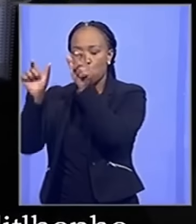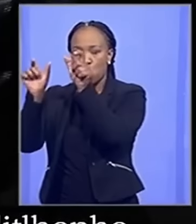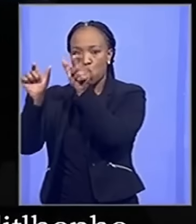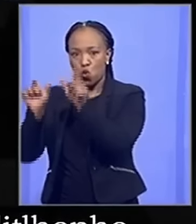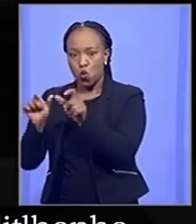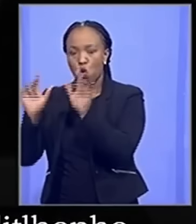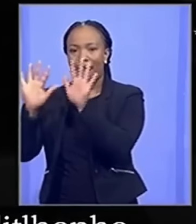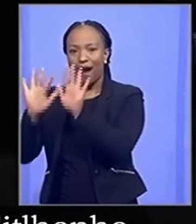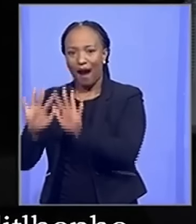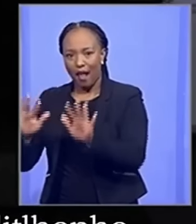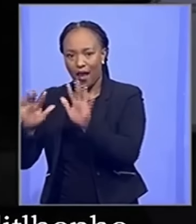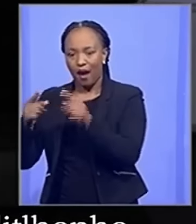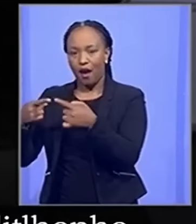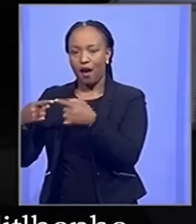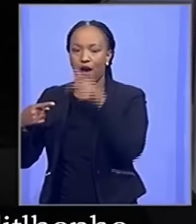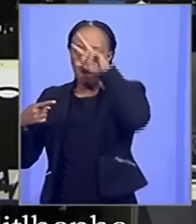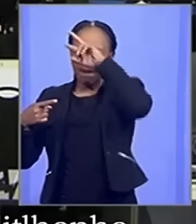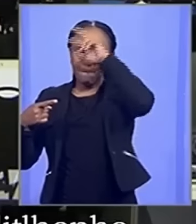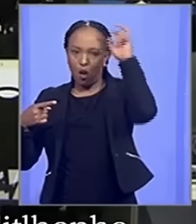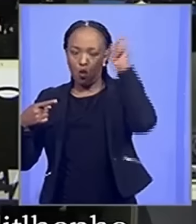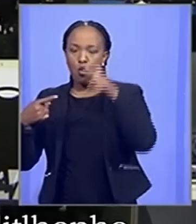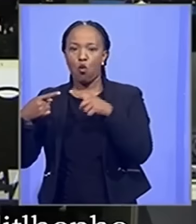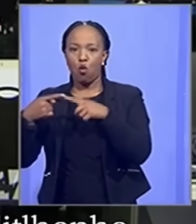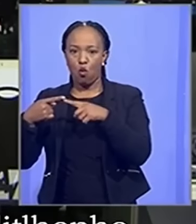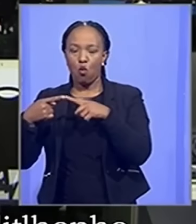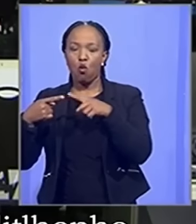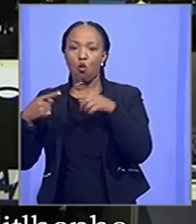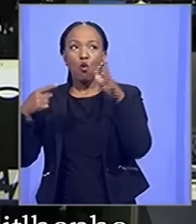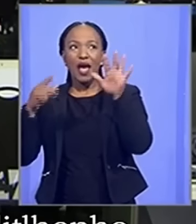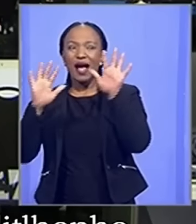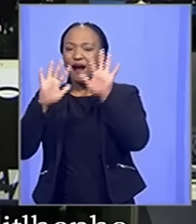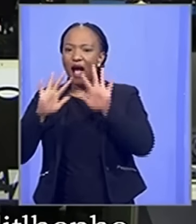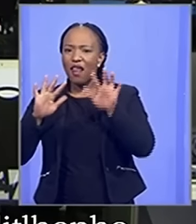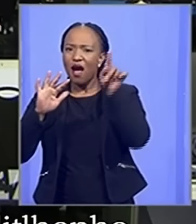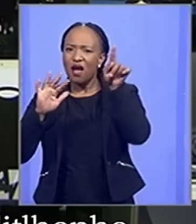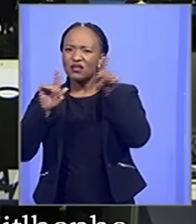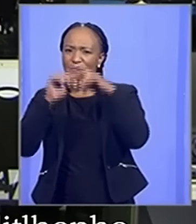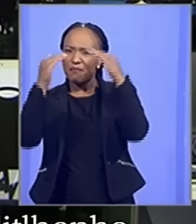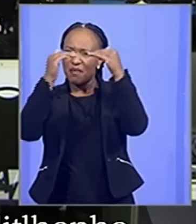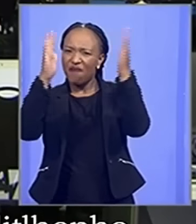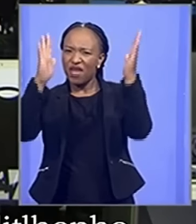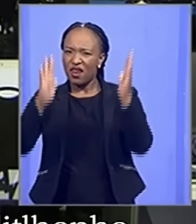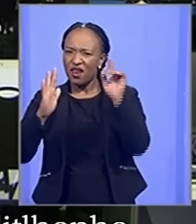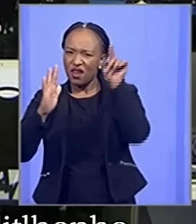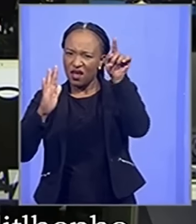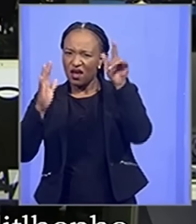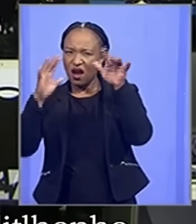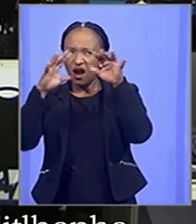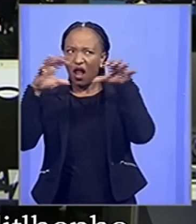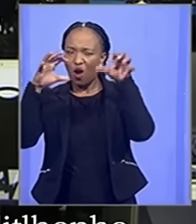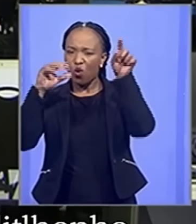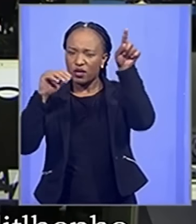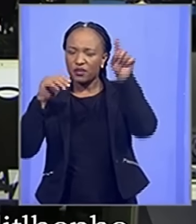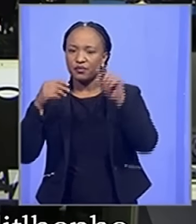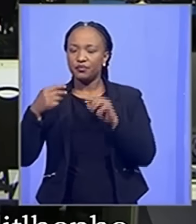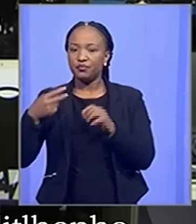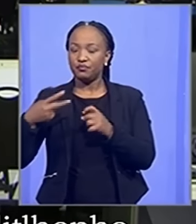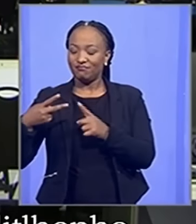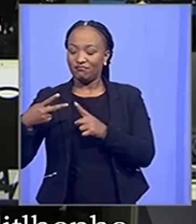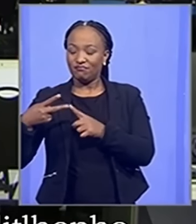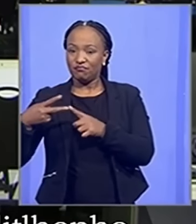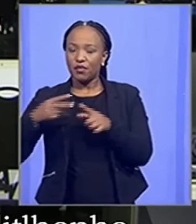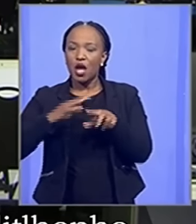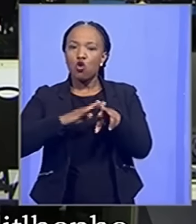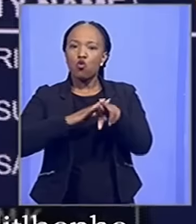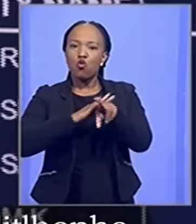color blue e le mmala wa legodimo. Ballot ya bobedi e tlabe e le e bidiwang regional